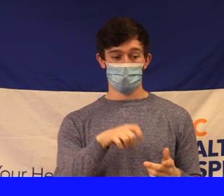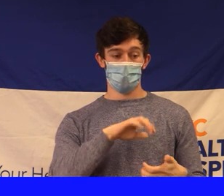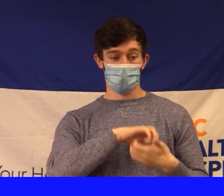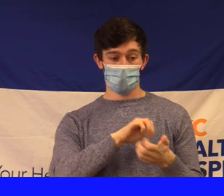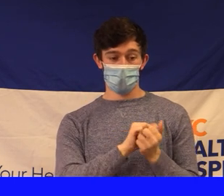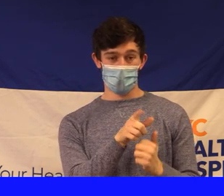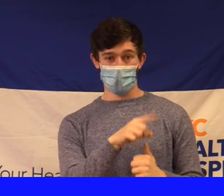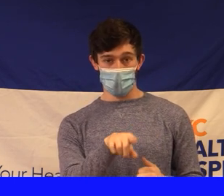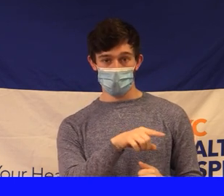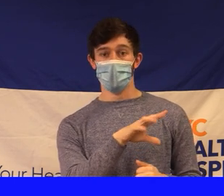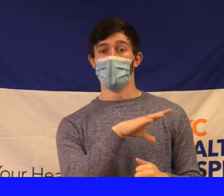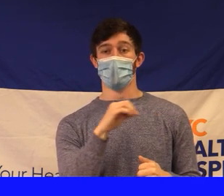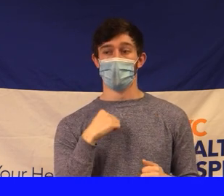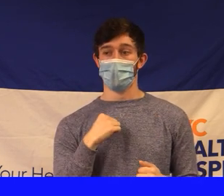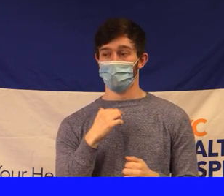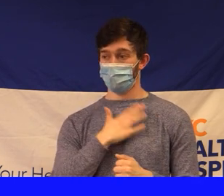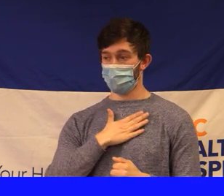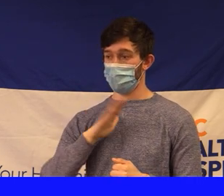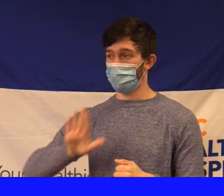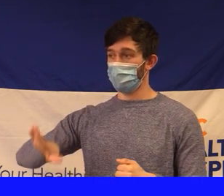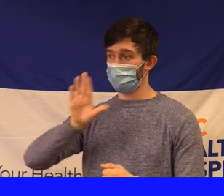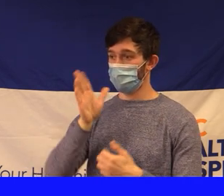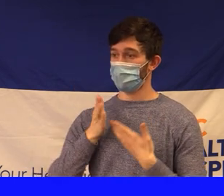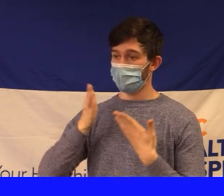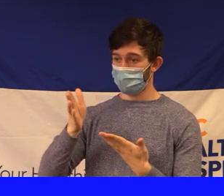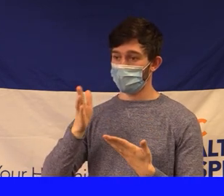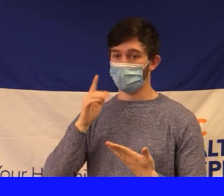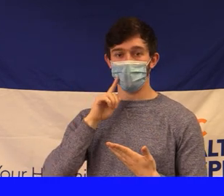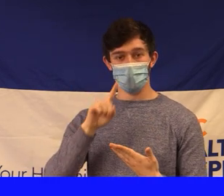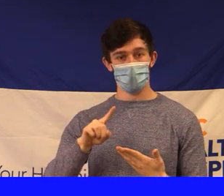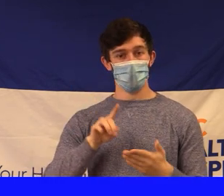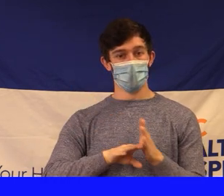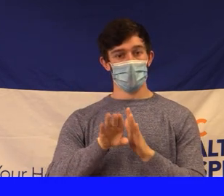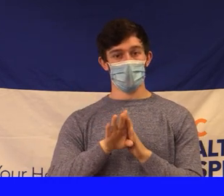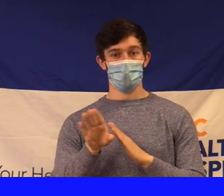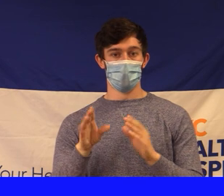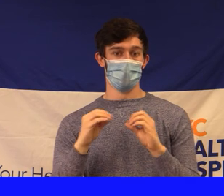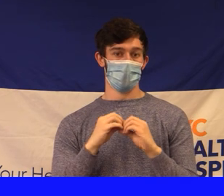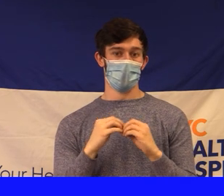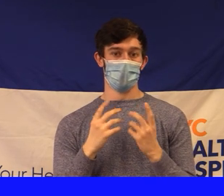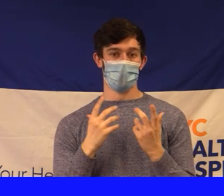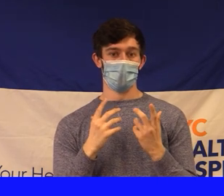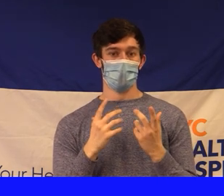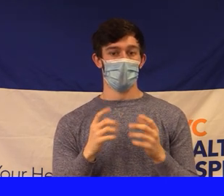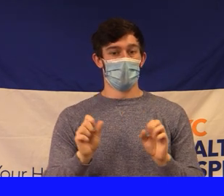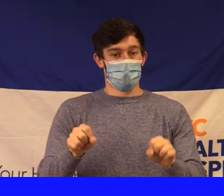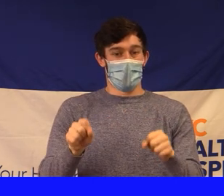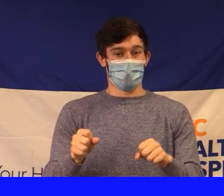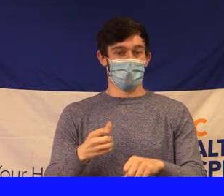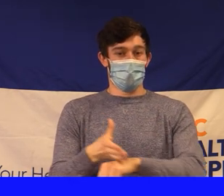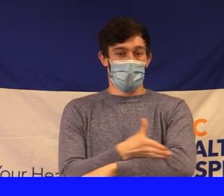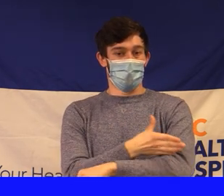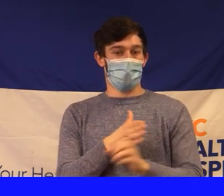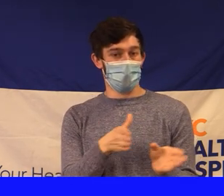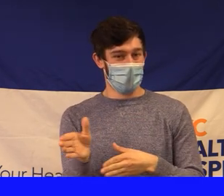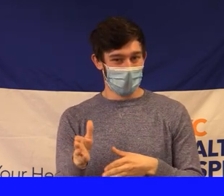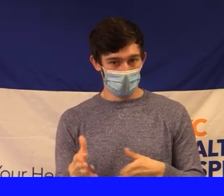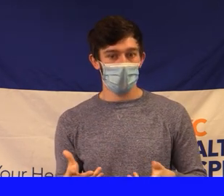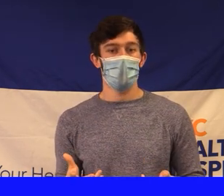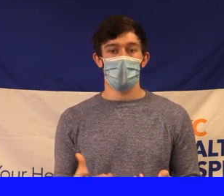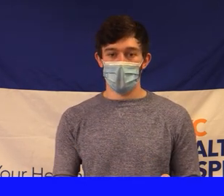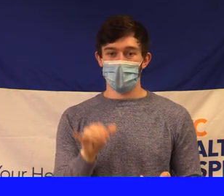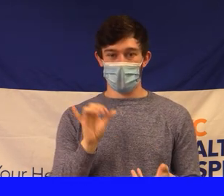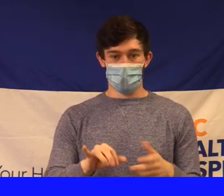and I appreciate some board member suggestions on this, to develop a more formal and rigorous capacity building plan. This is an